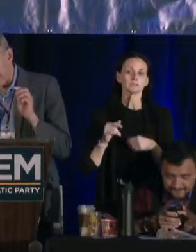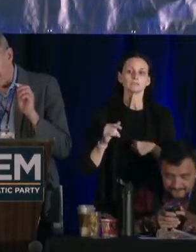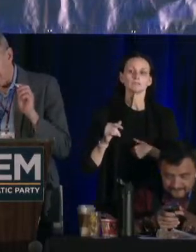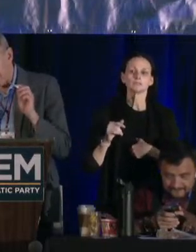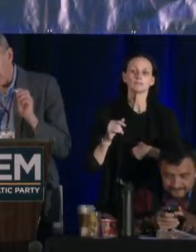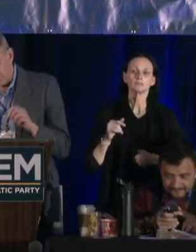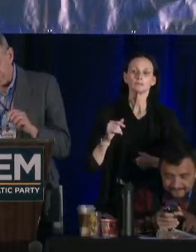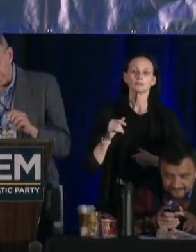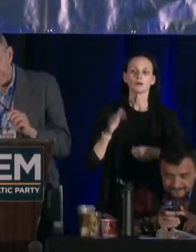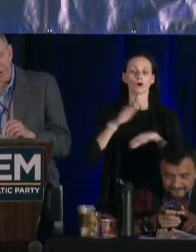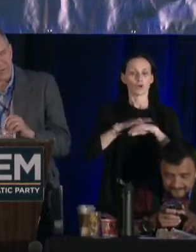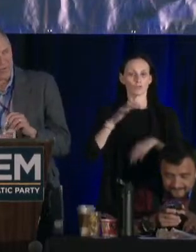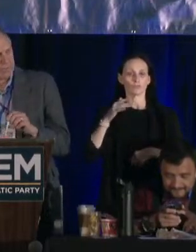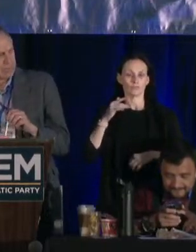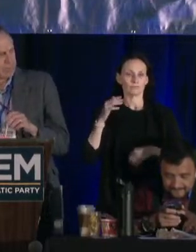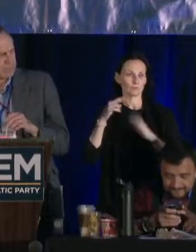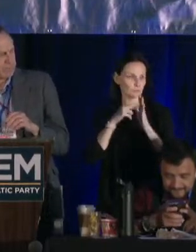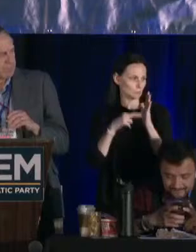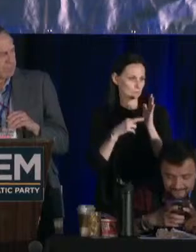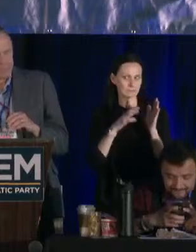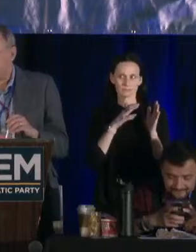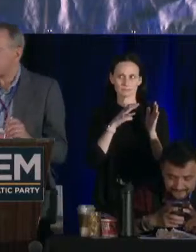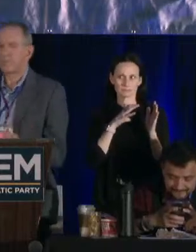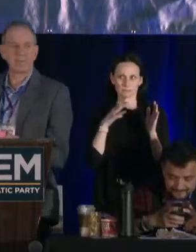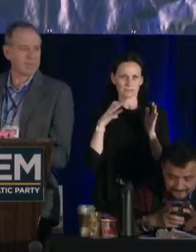It's on the Rules Committee.